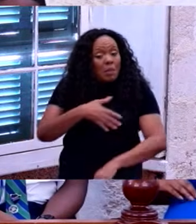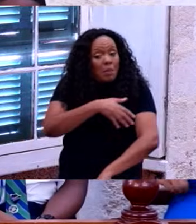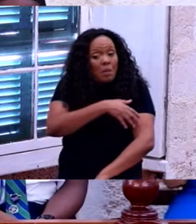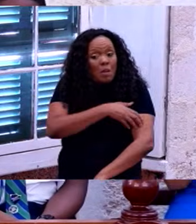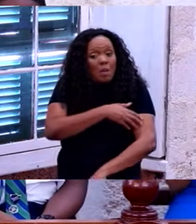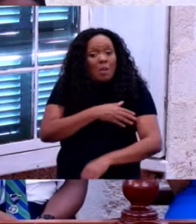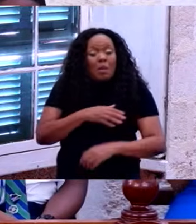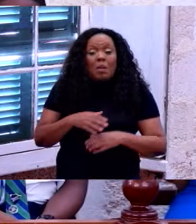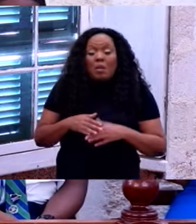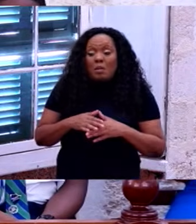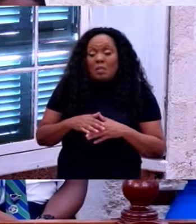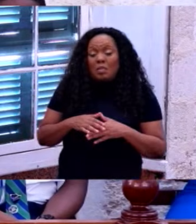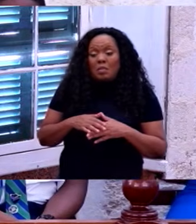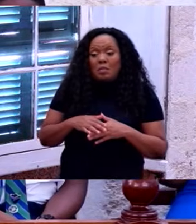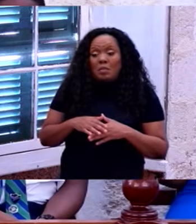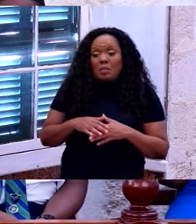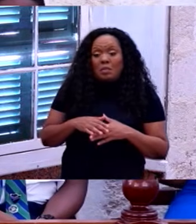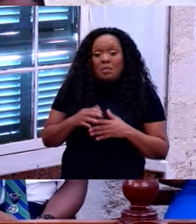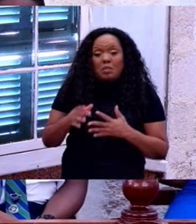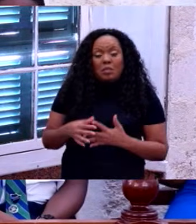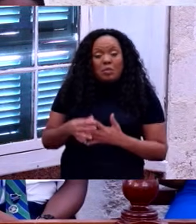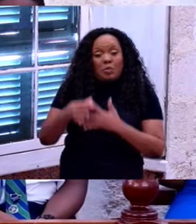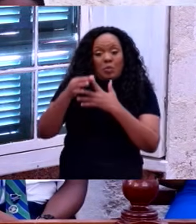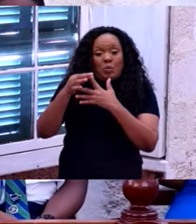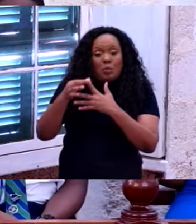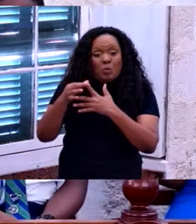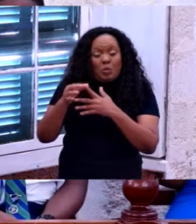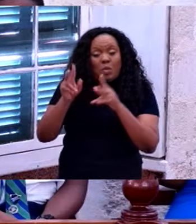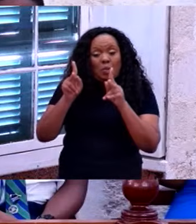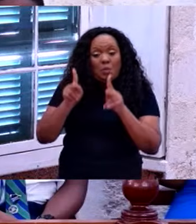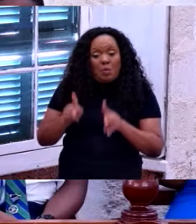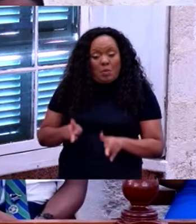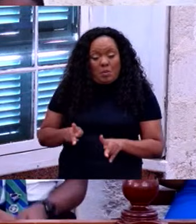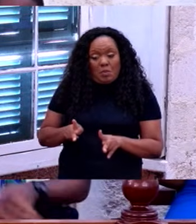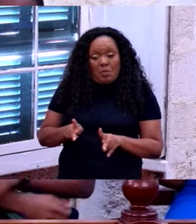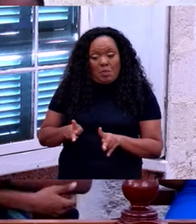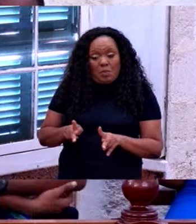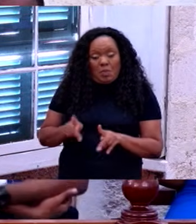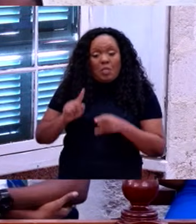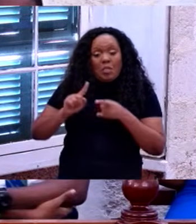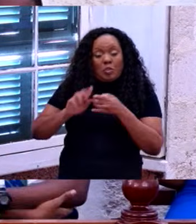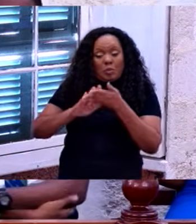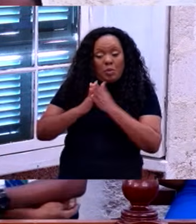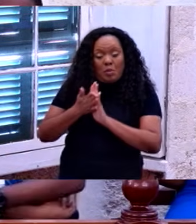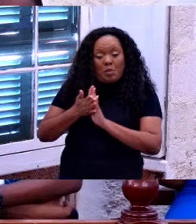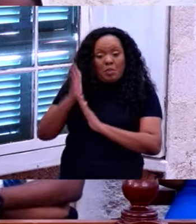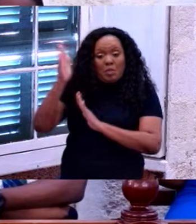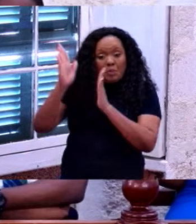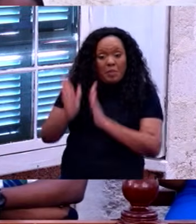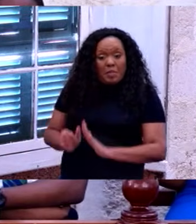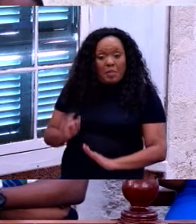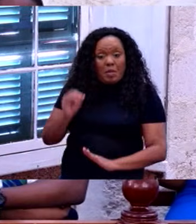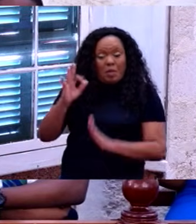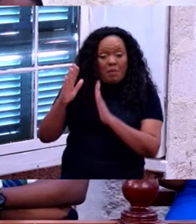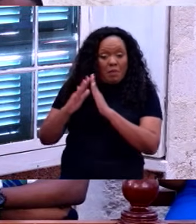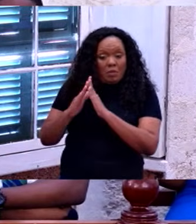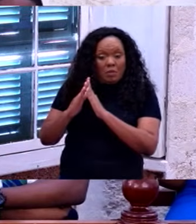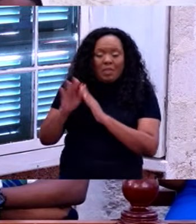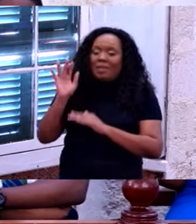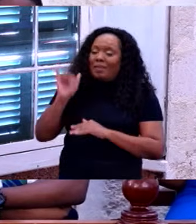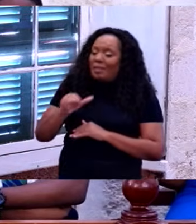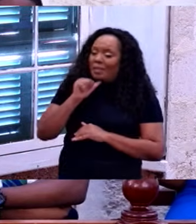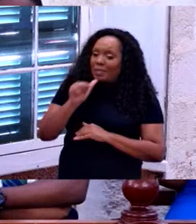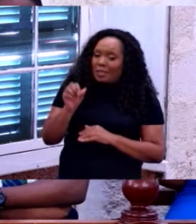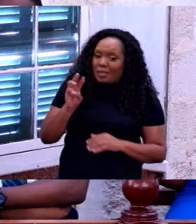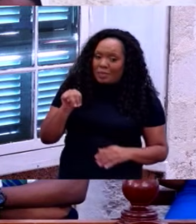someone from outside of the members of Parliament to be Speaker. I believe that provides an